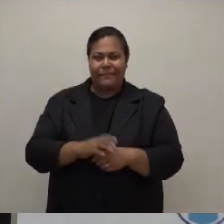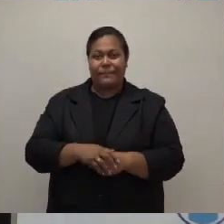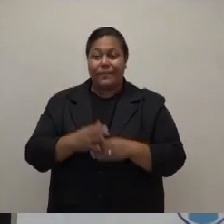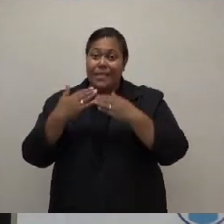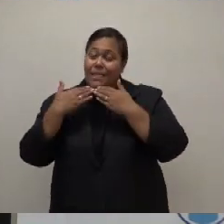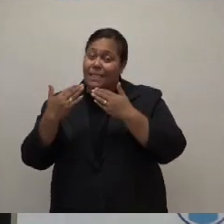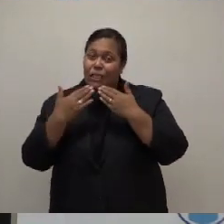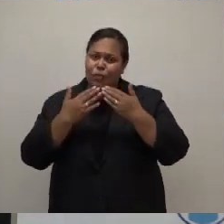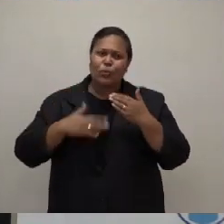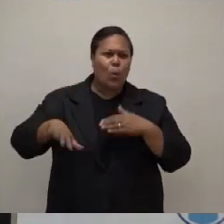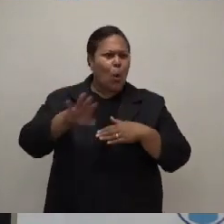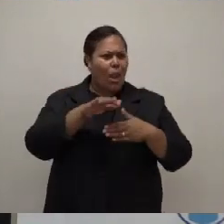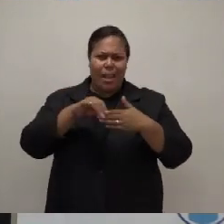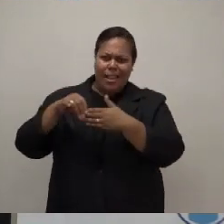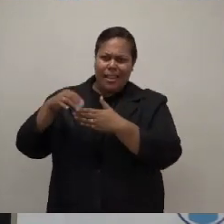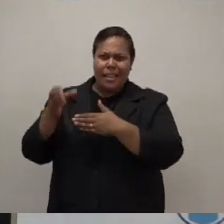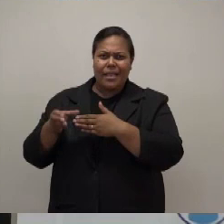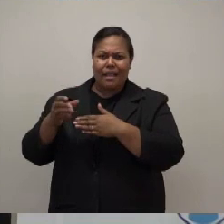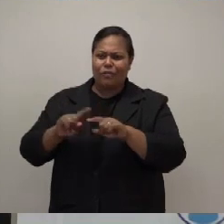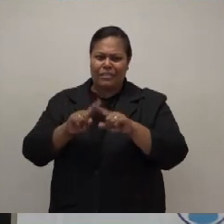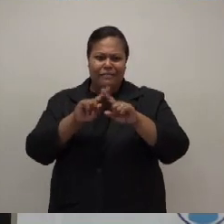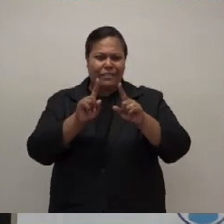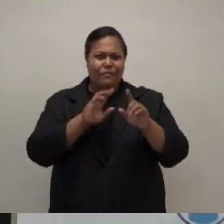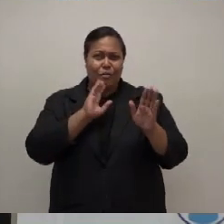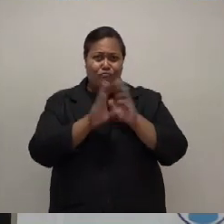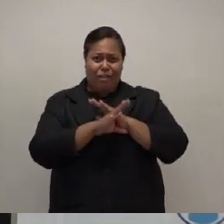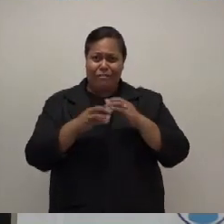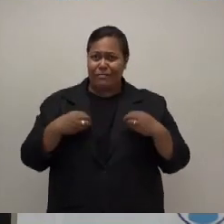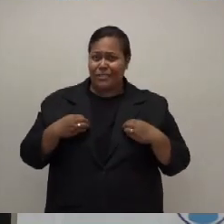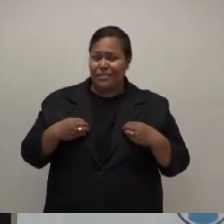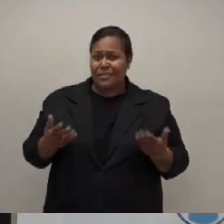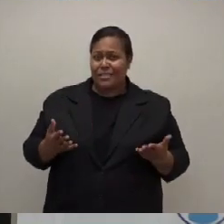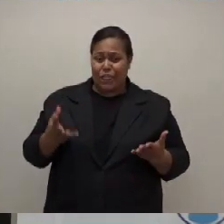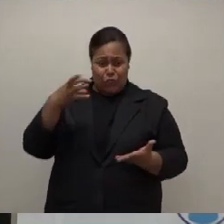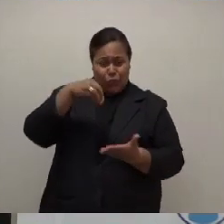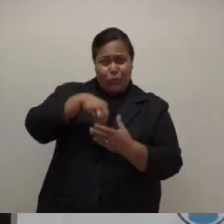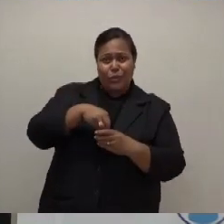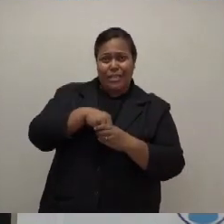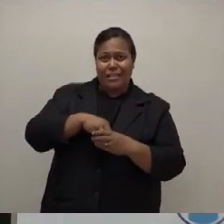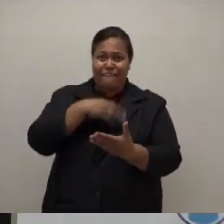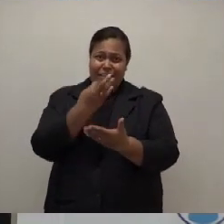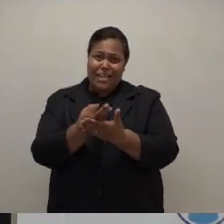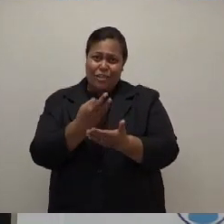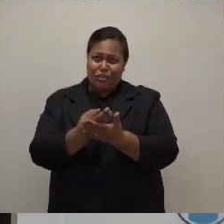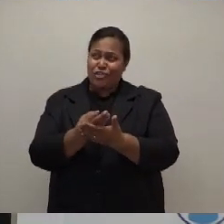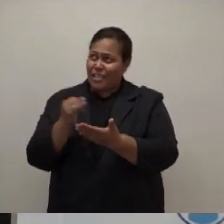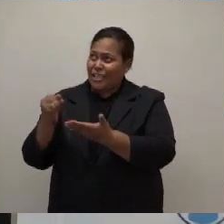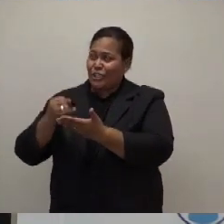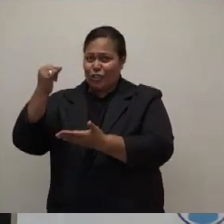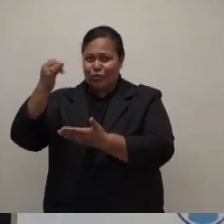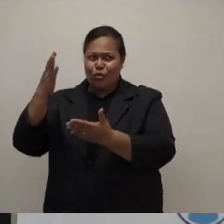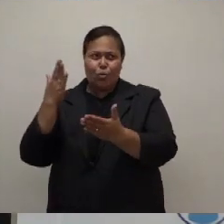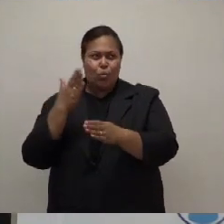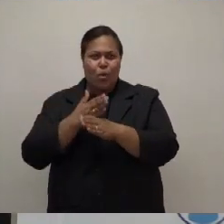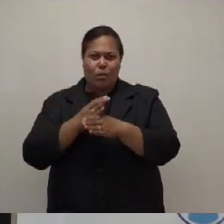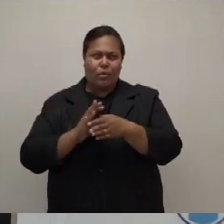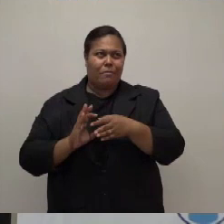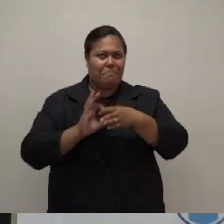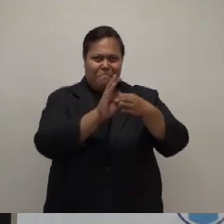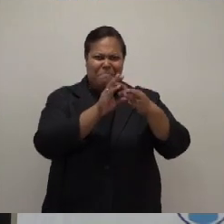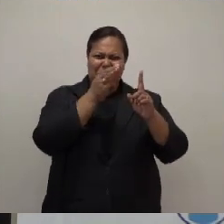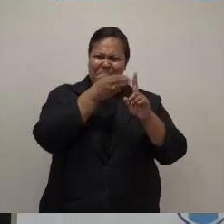Vinaka to leaders of our various private sector partners, including the financial institutions who have worked with the Reserve Bank of